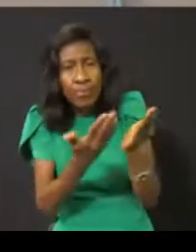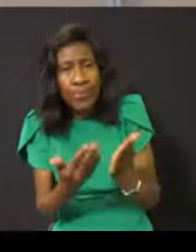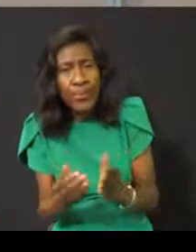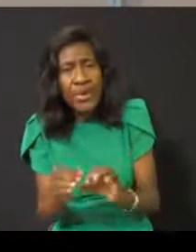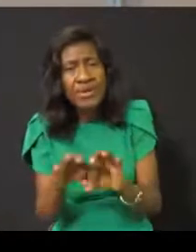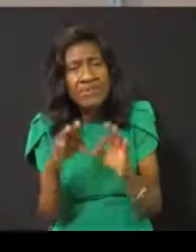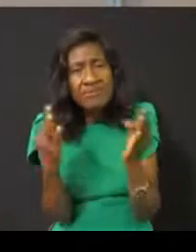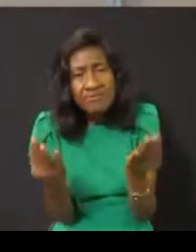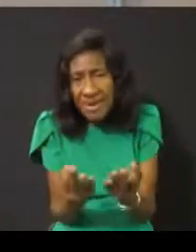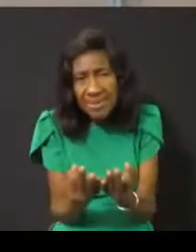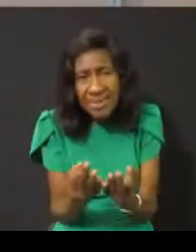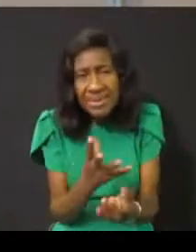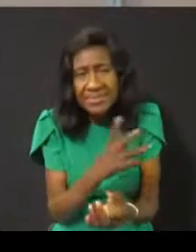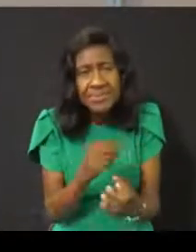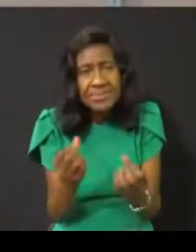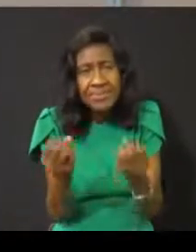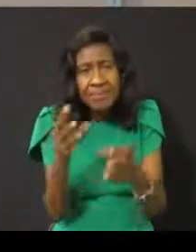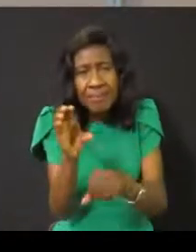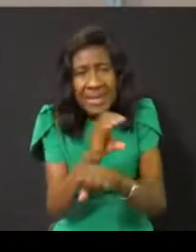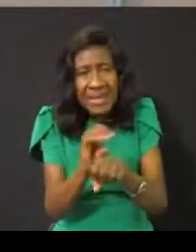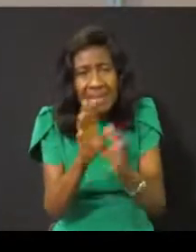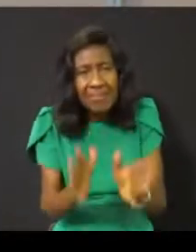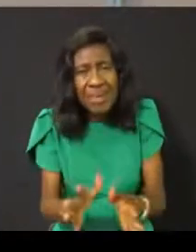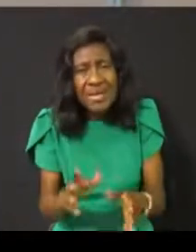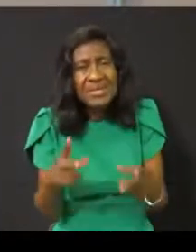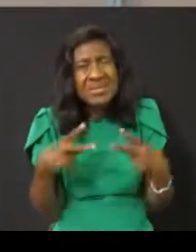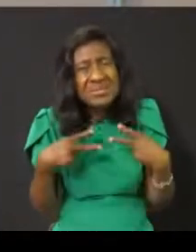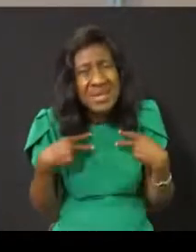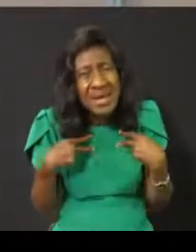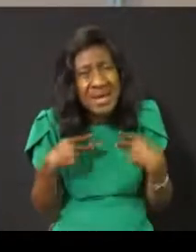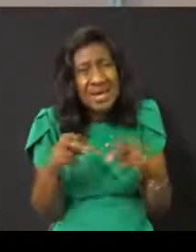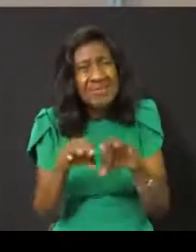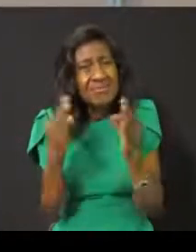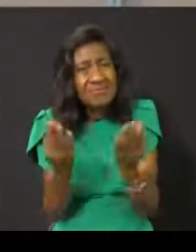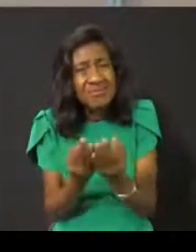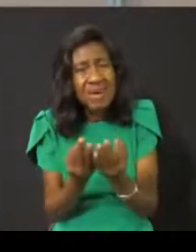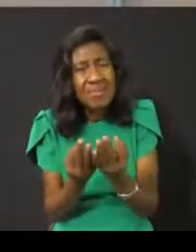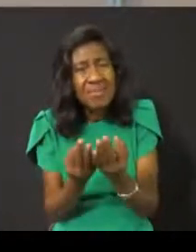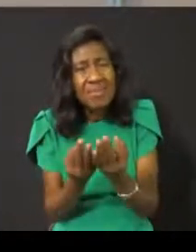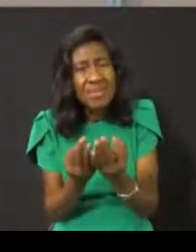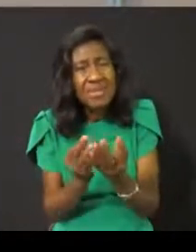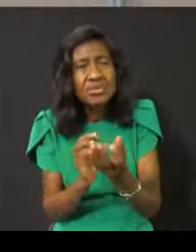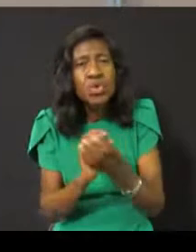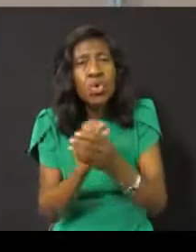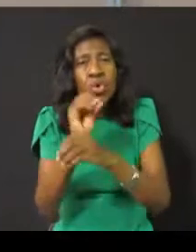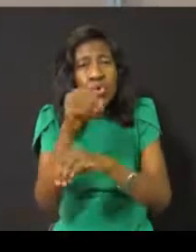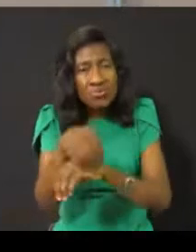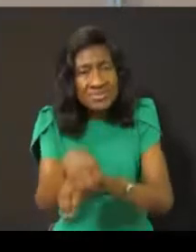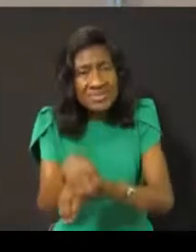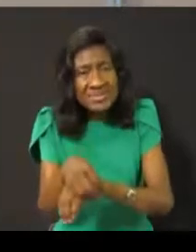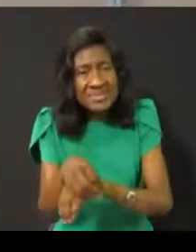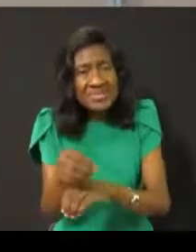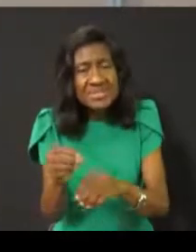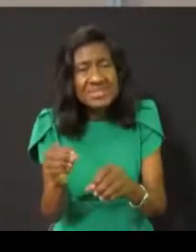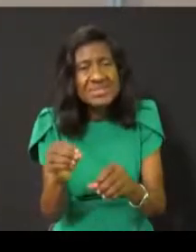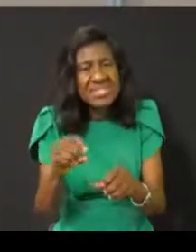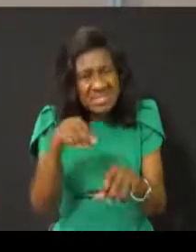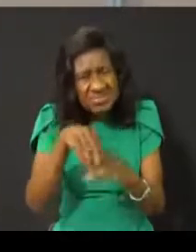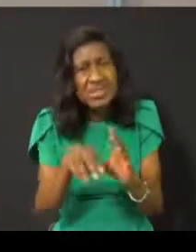as Caymanians who have their loved ones overseas who may not be old enough to be vaccinated.